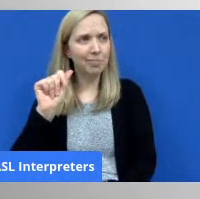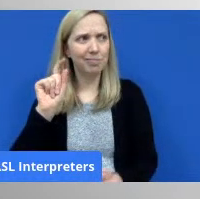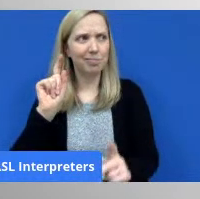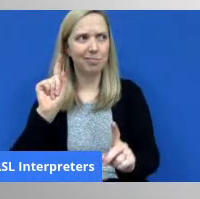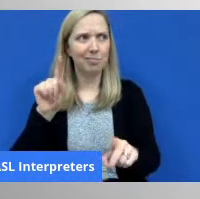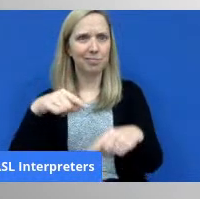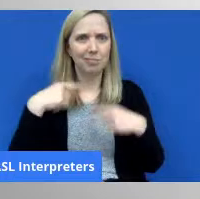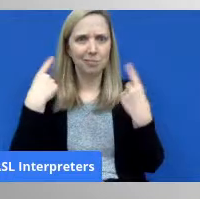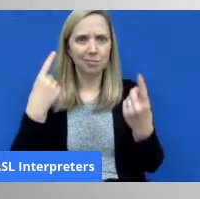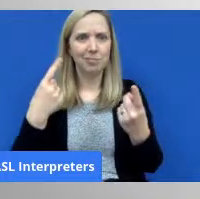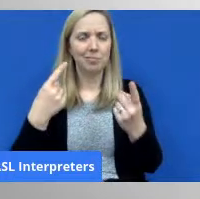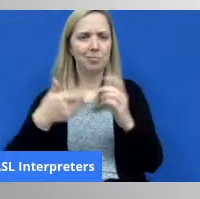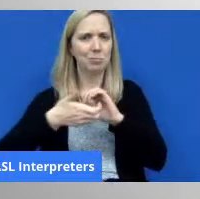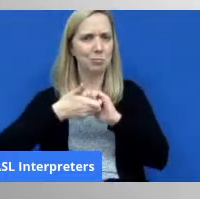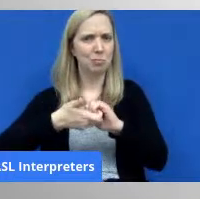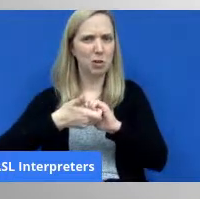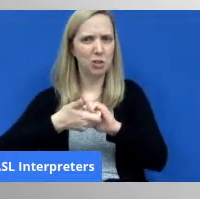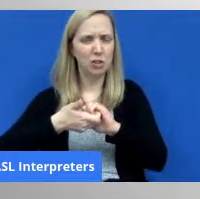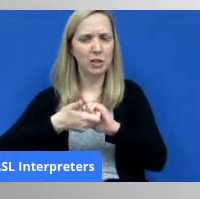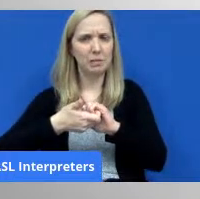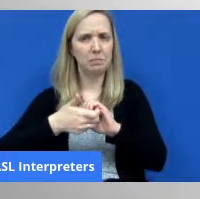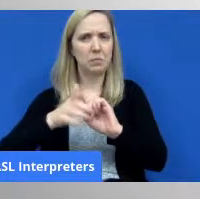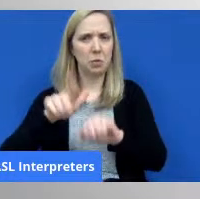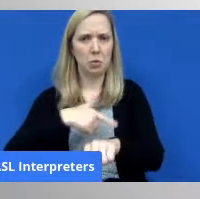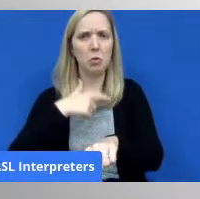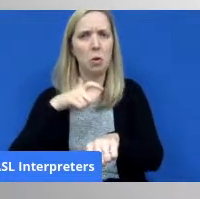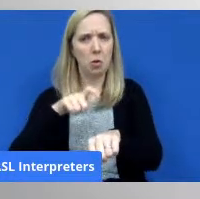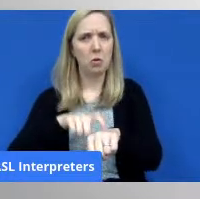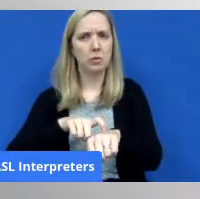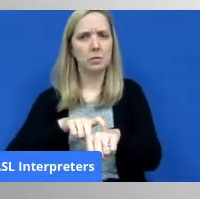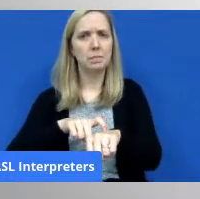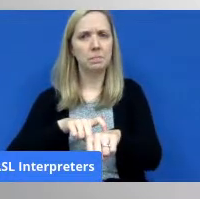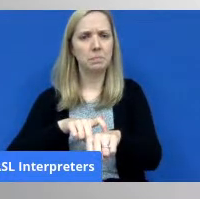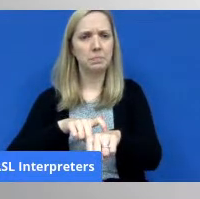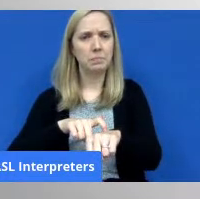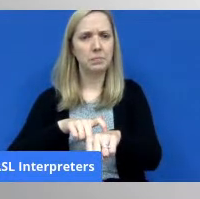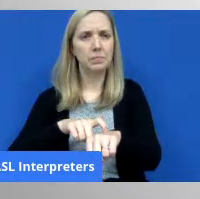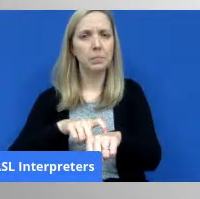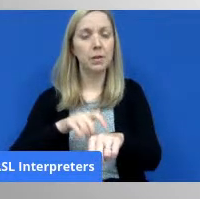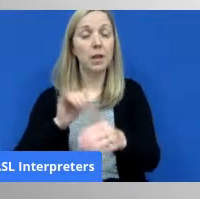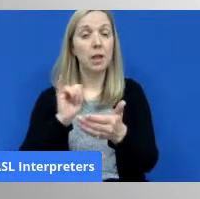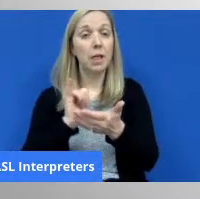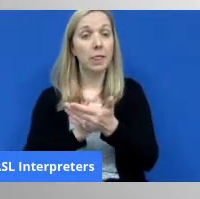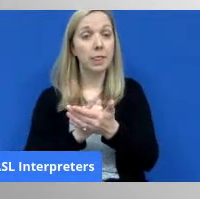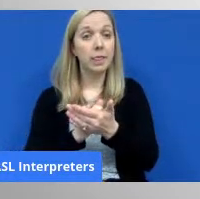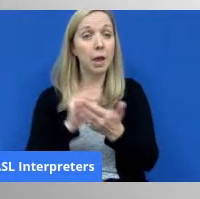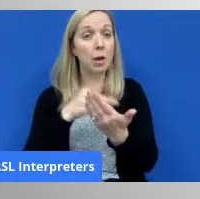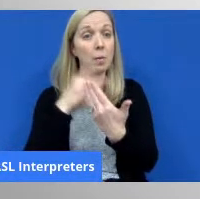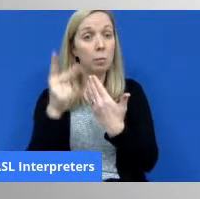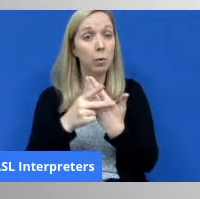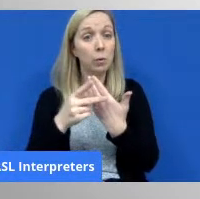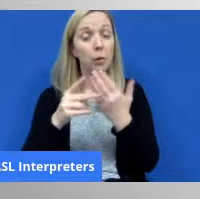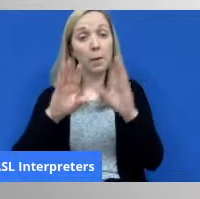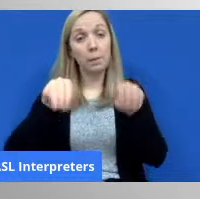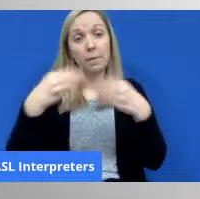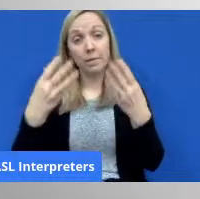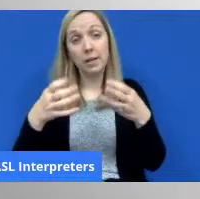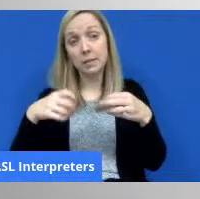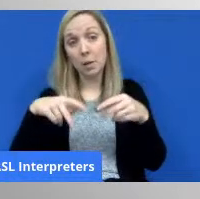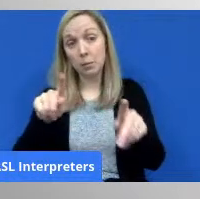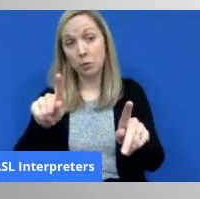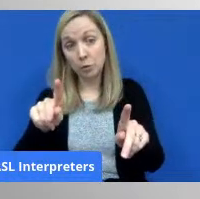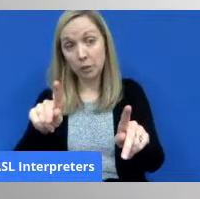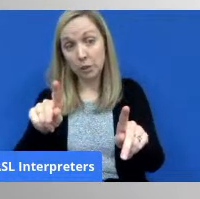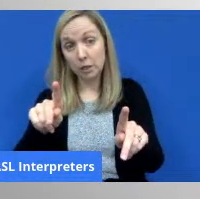School District, which actually provides an opportunity. Our goal is to bring every Clark